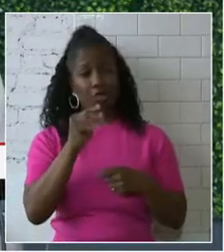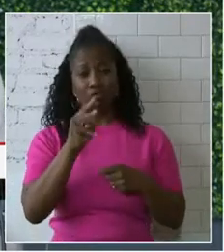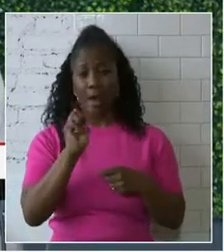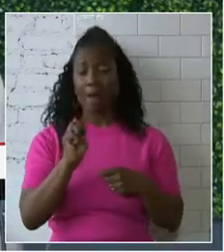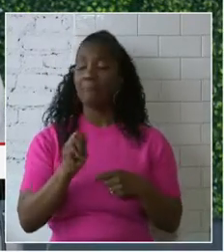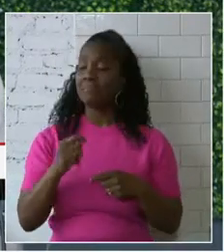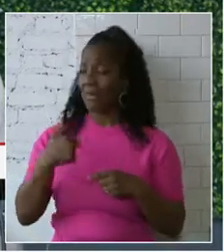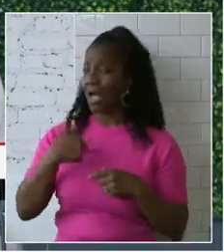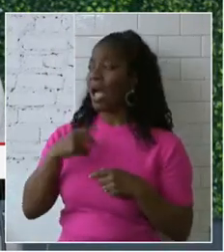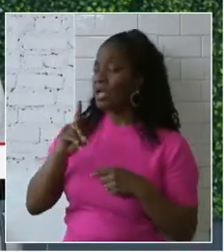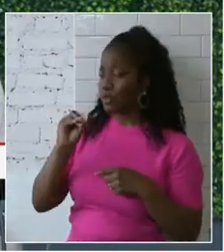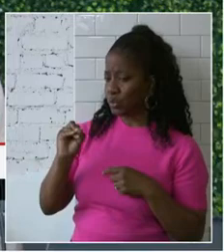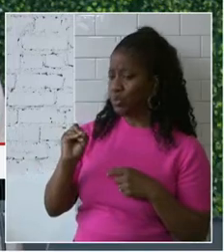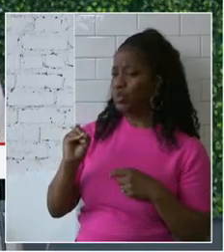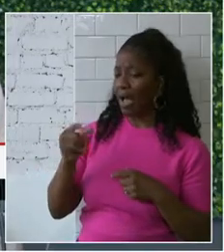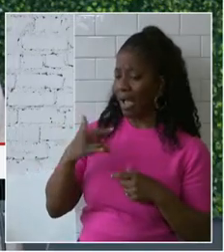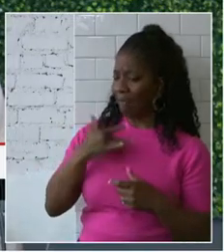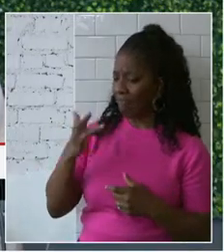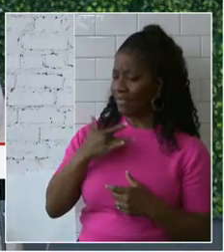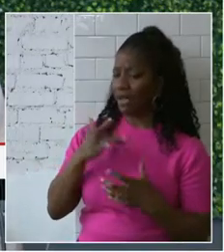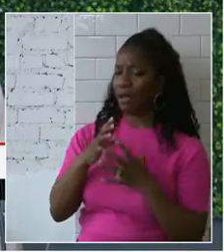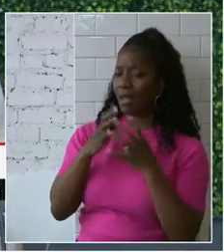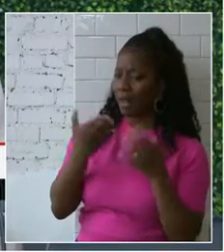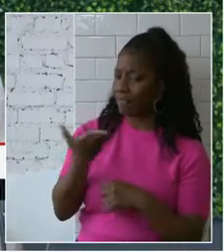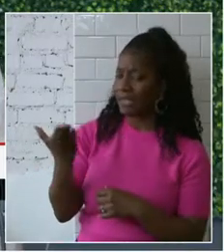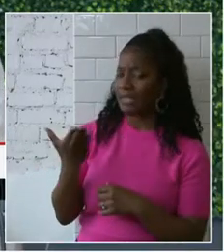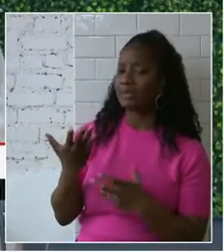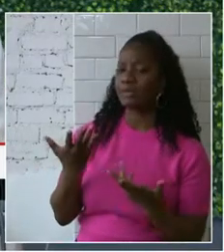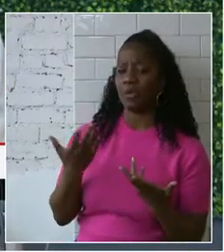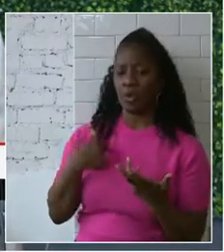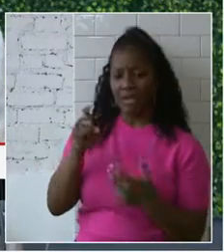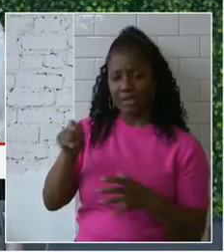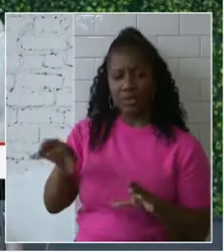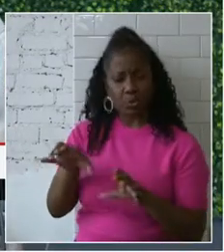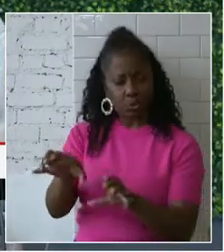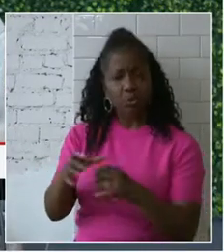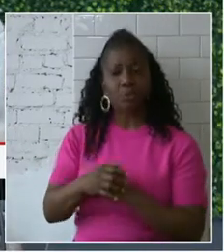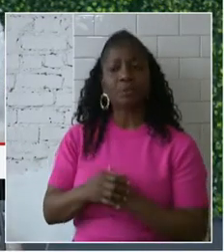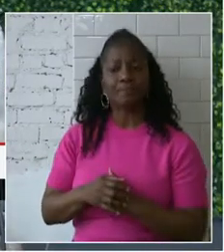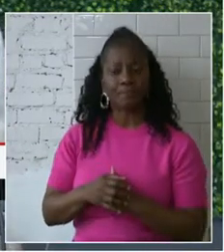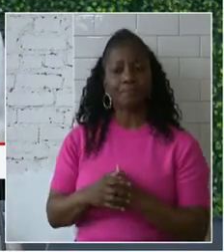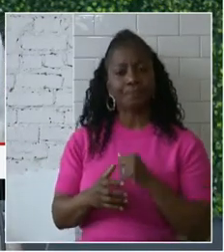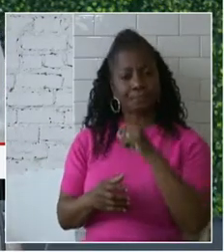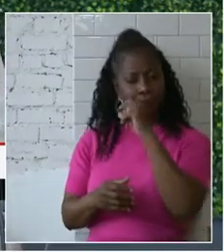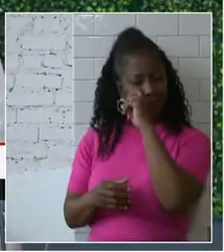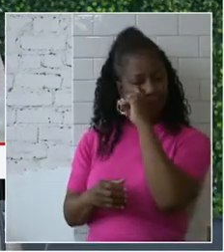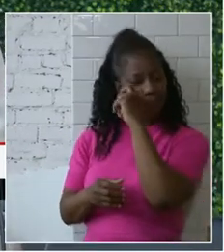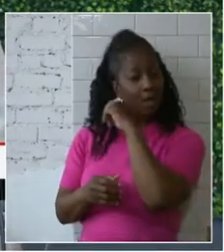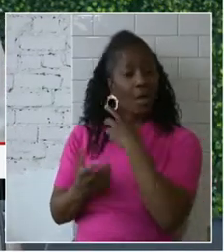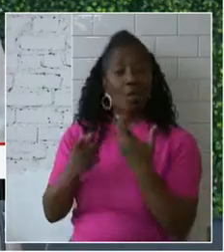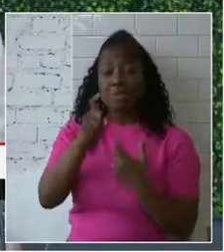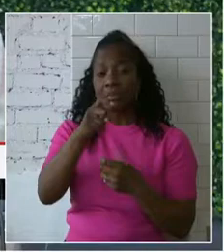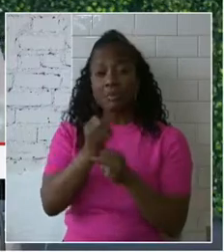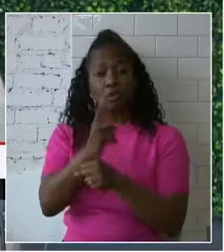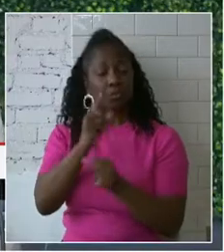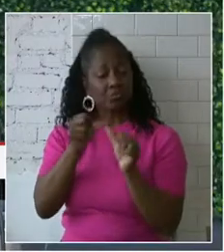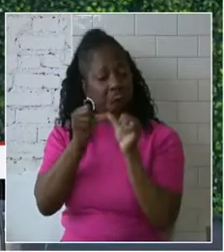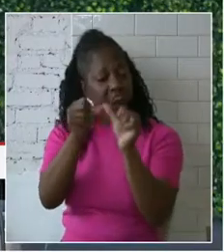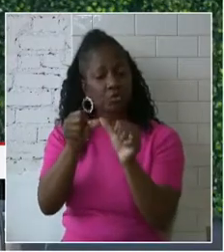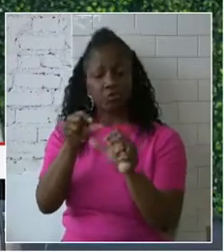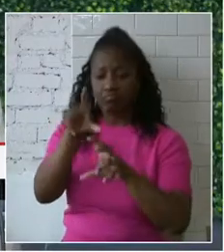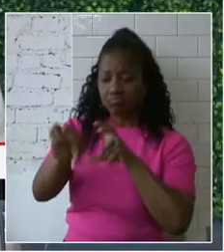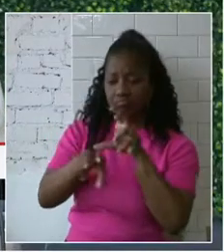I feel like there are lots of things that we need to do, including invest in making sure that we have